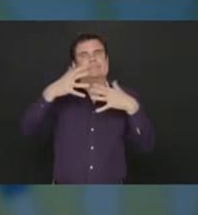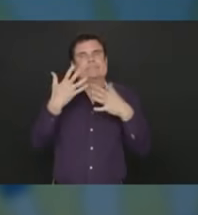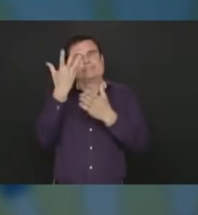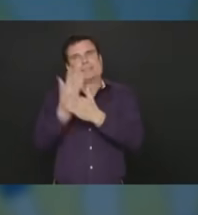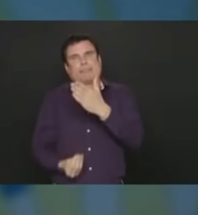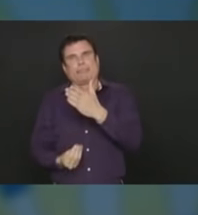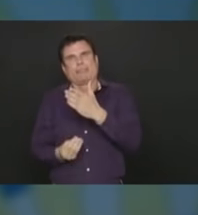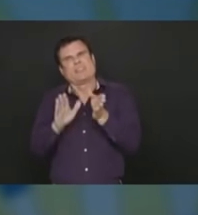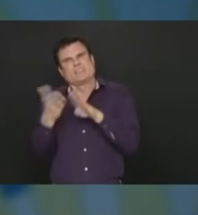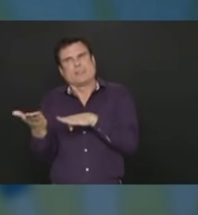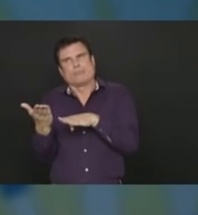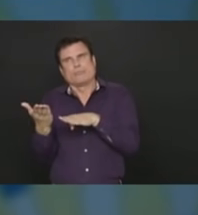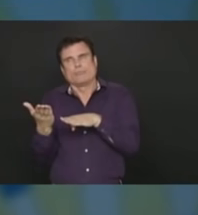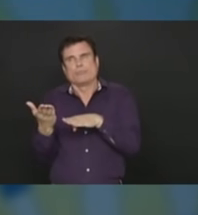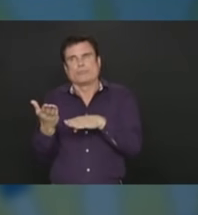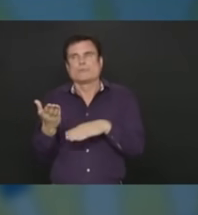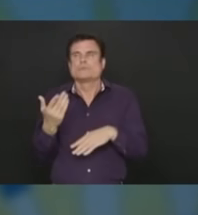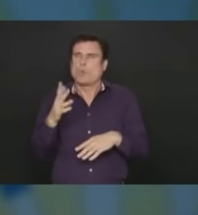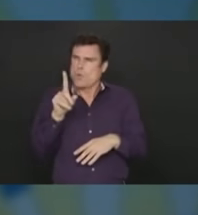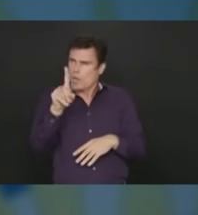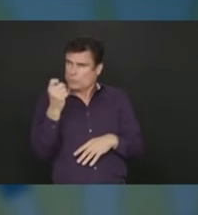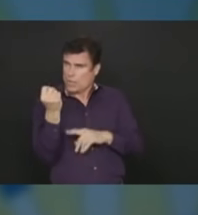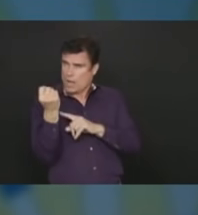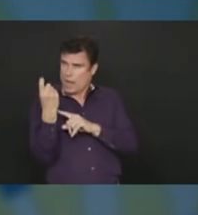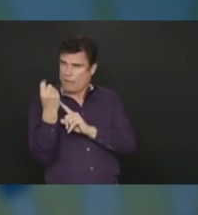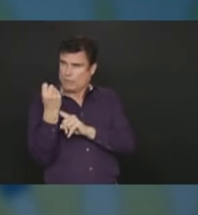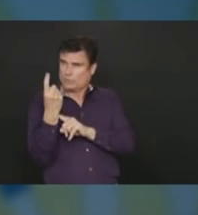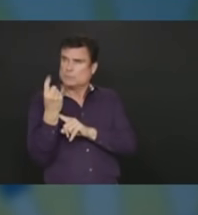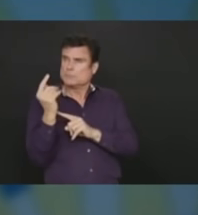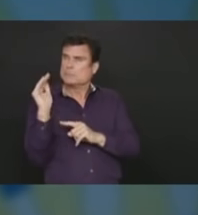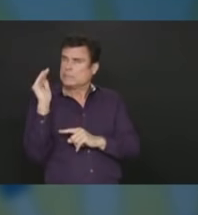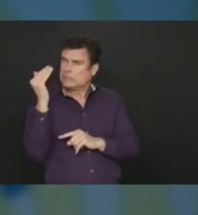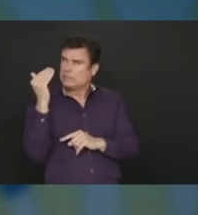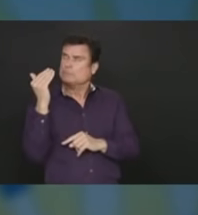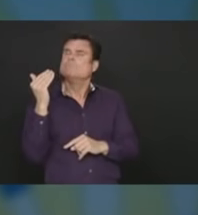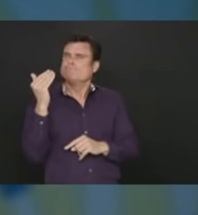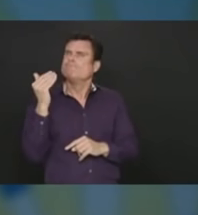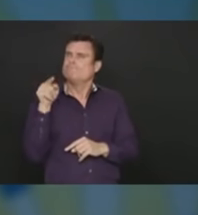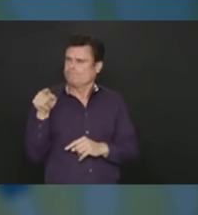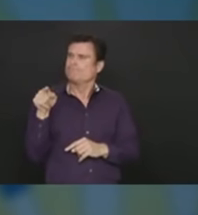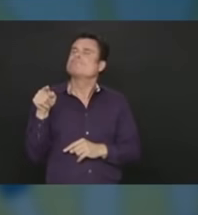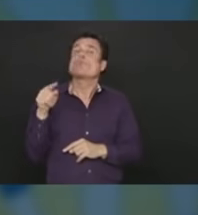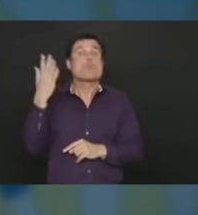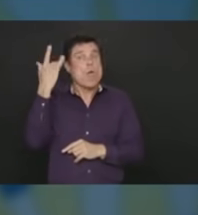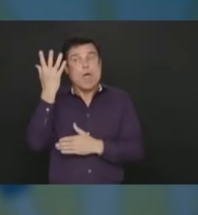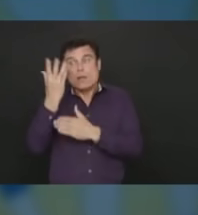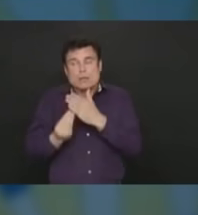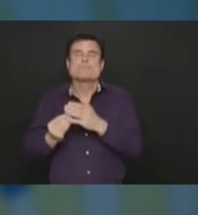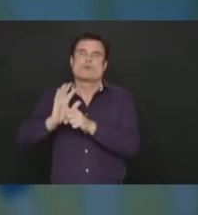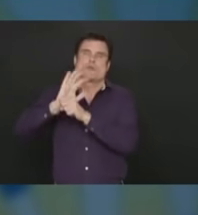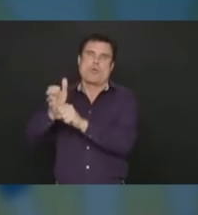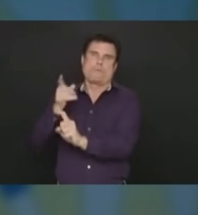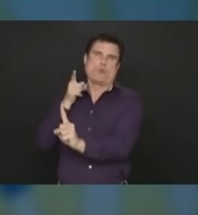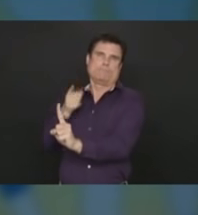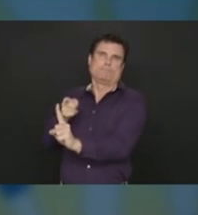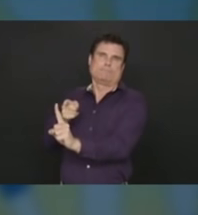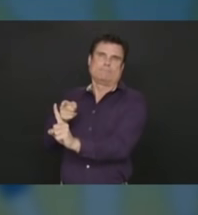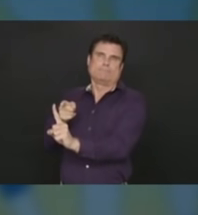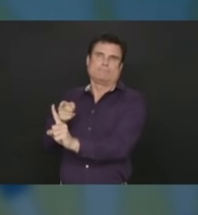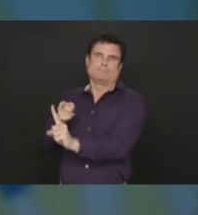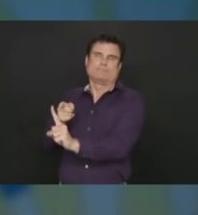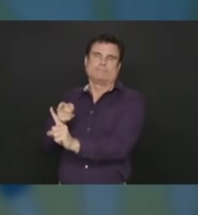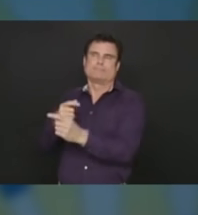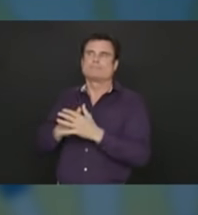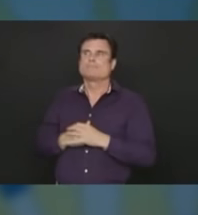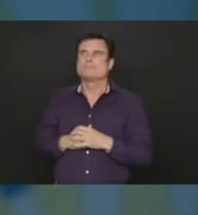outbreak has had a population effect. What we don't know is what else is causing these